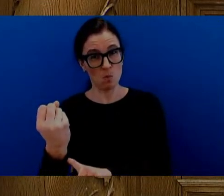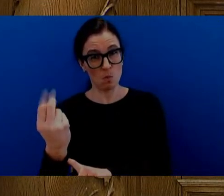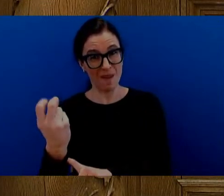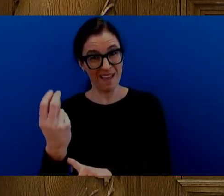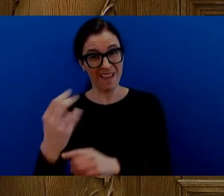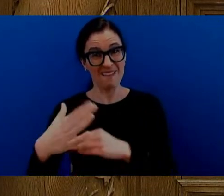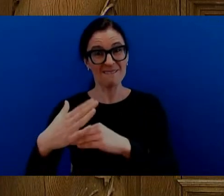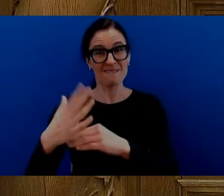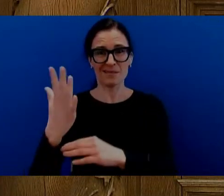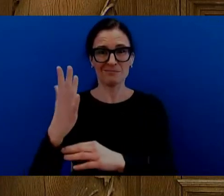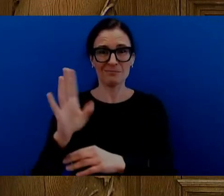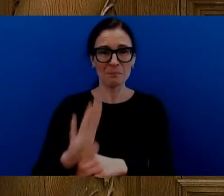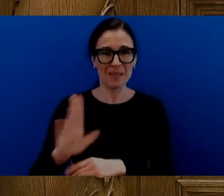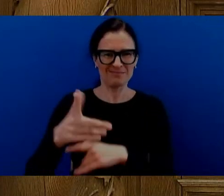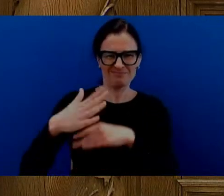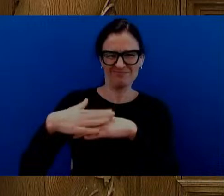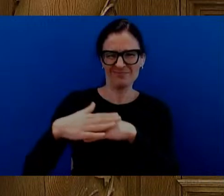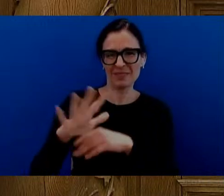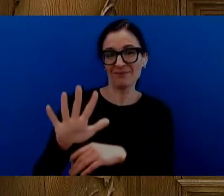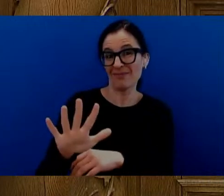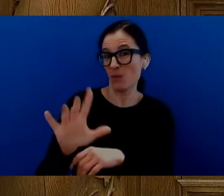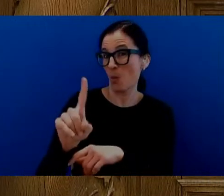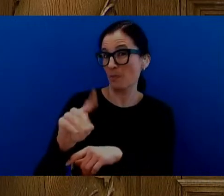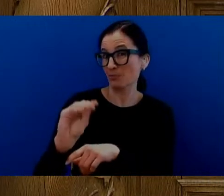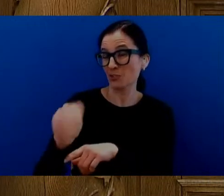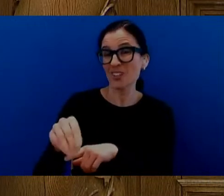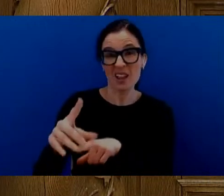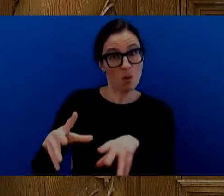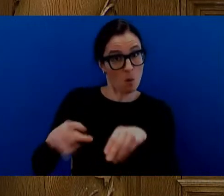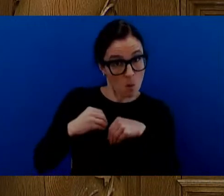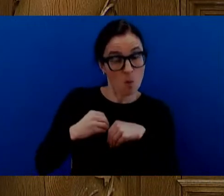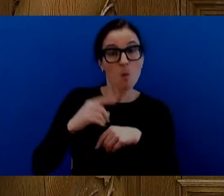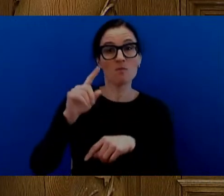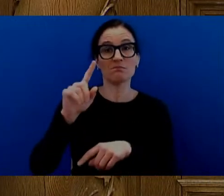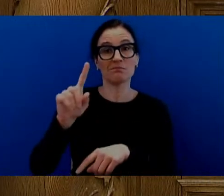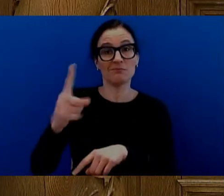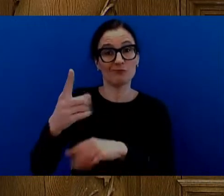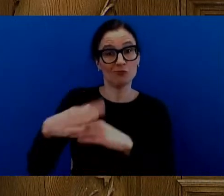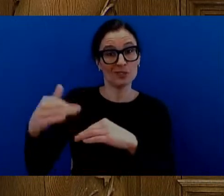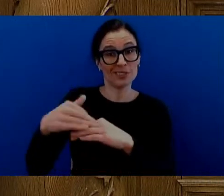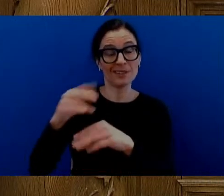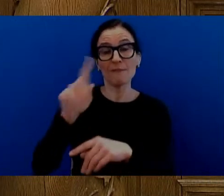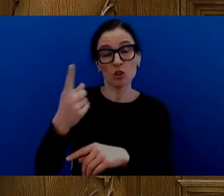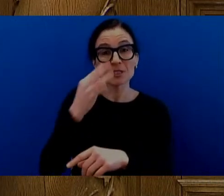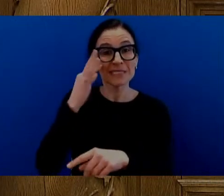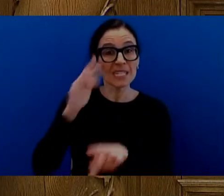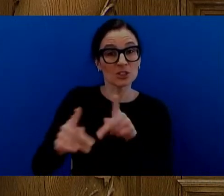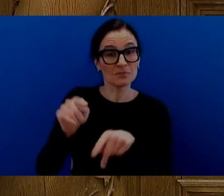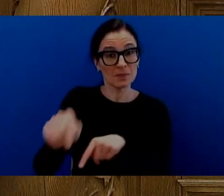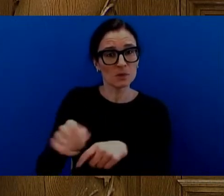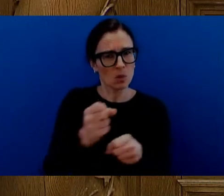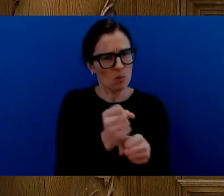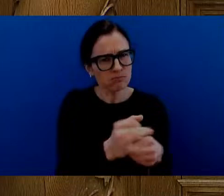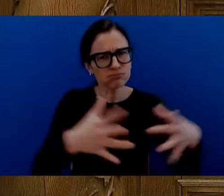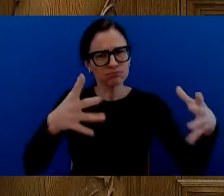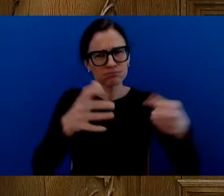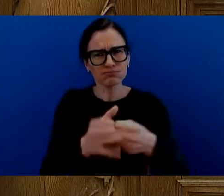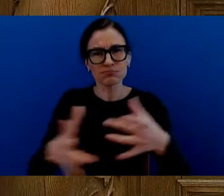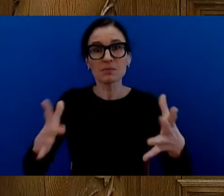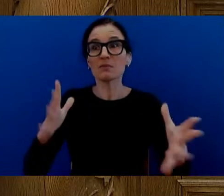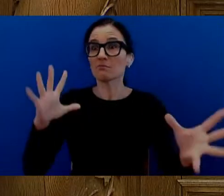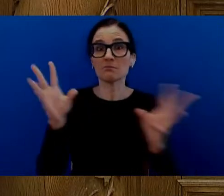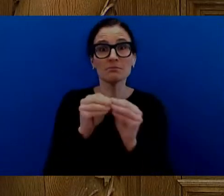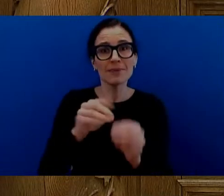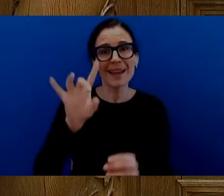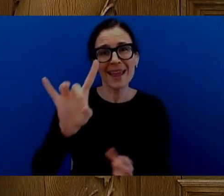than 8,000 jobs and support families, especially in northern and rural communities. Late last year, the green light